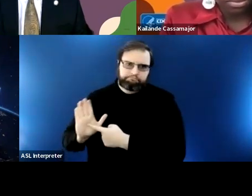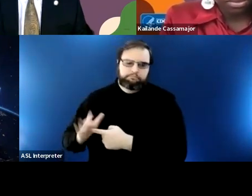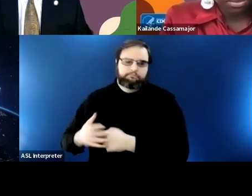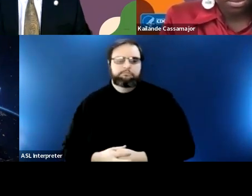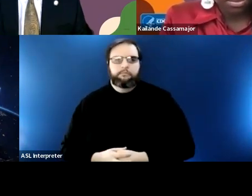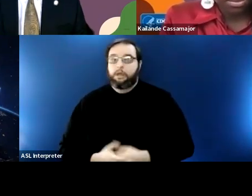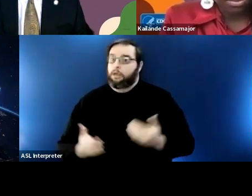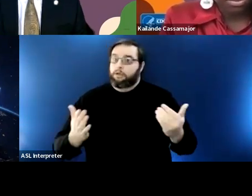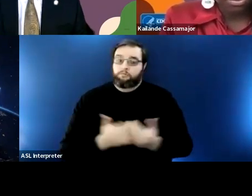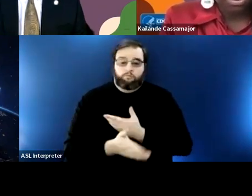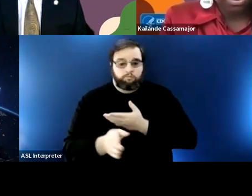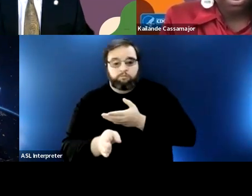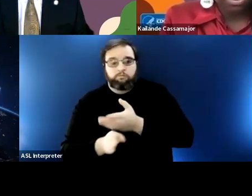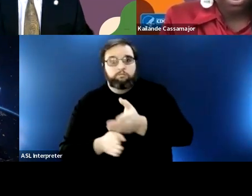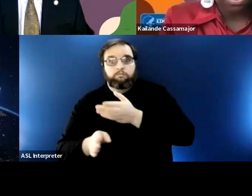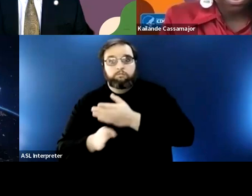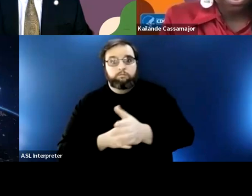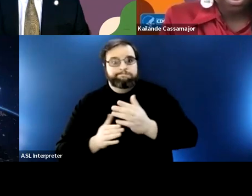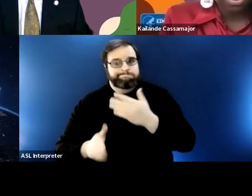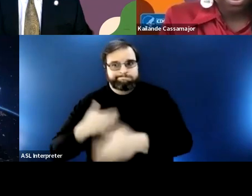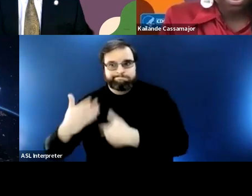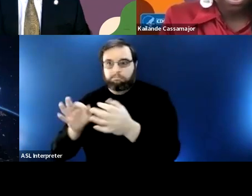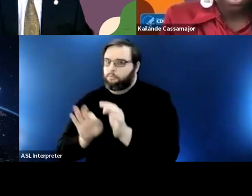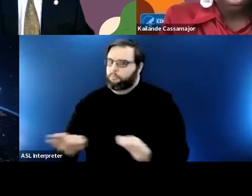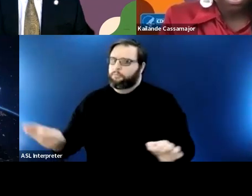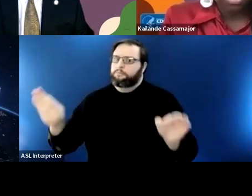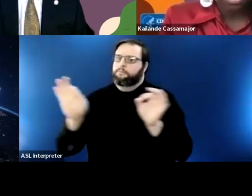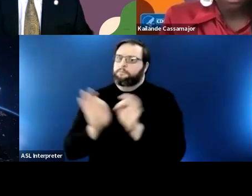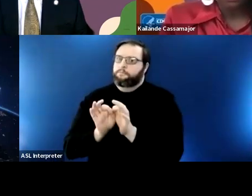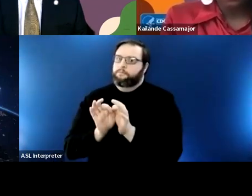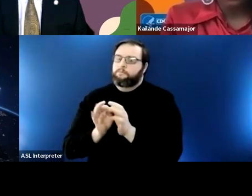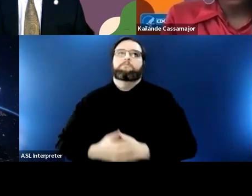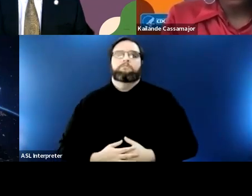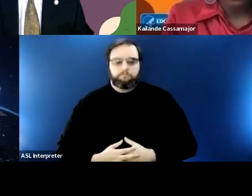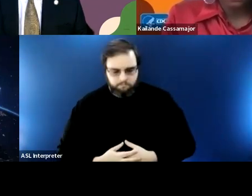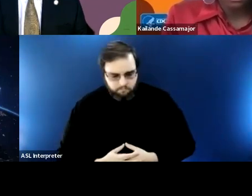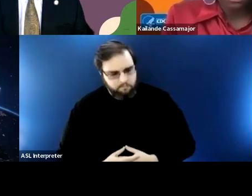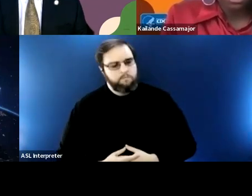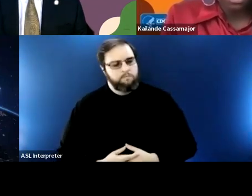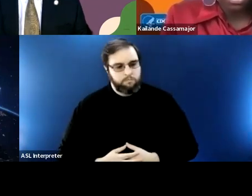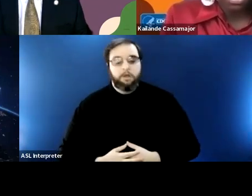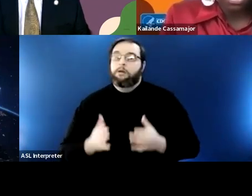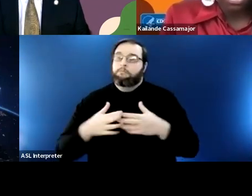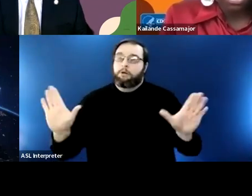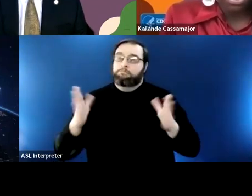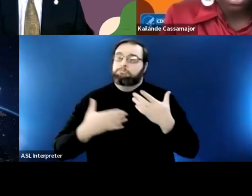of career track, but a very important one. Mm-hmm. So public health